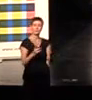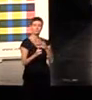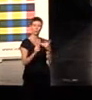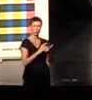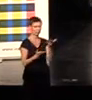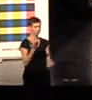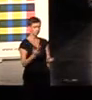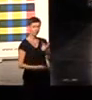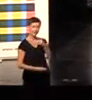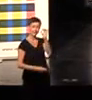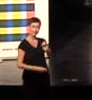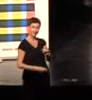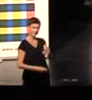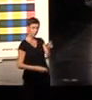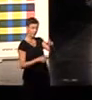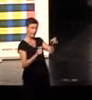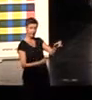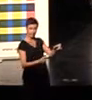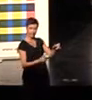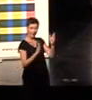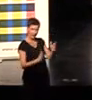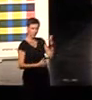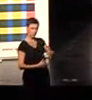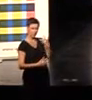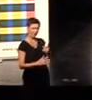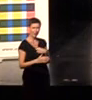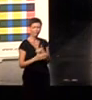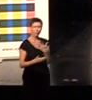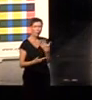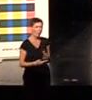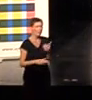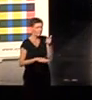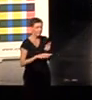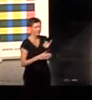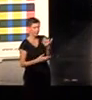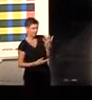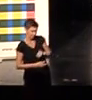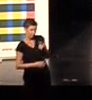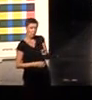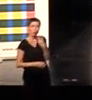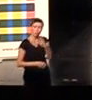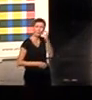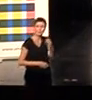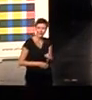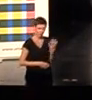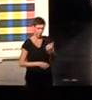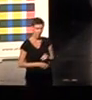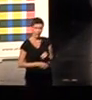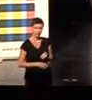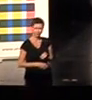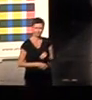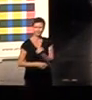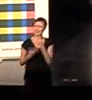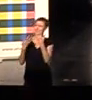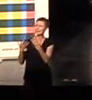seven types en op jim en het i guess tussen 5 en 3 procent of door 11 wij les en tempus en topje men het